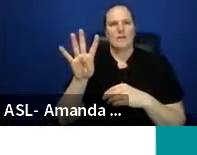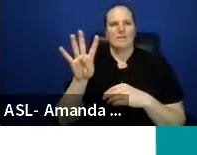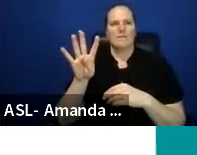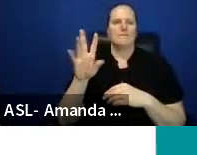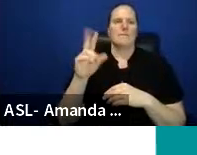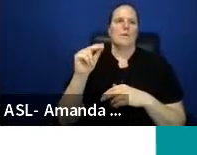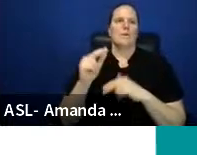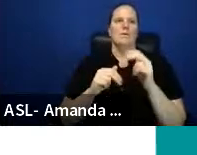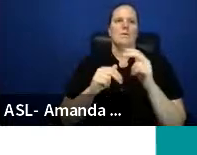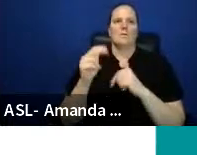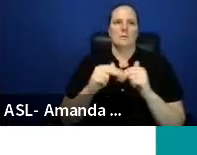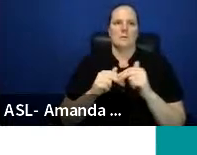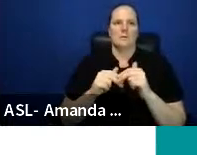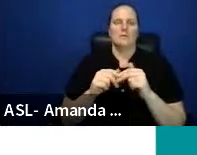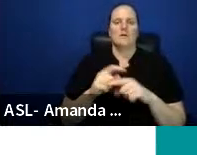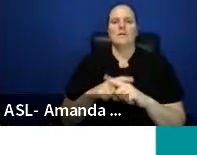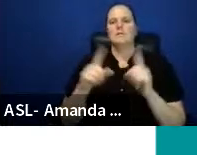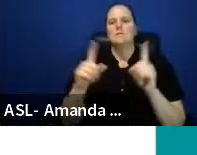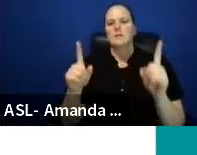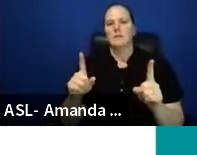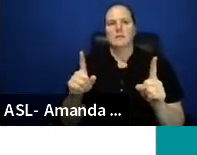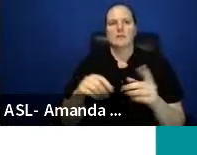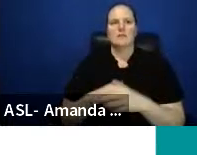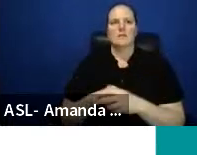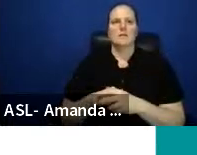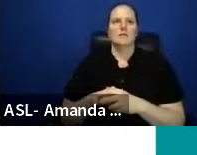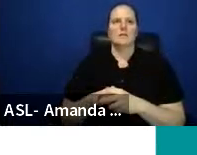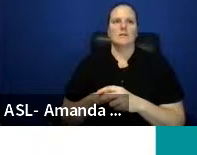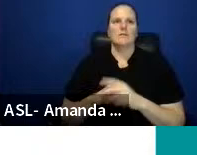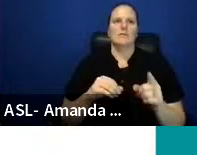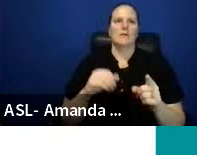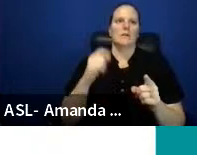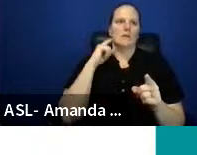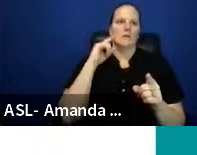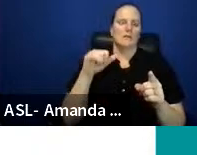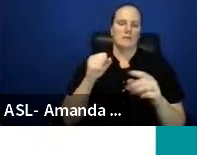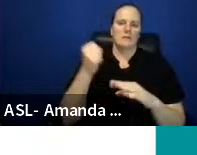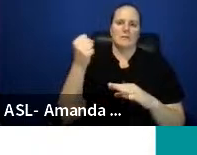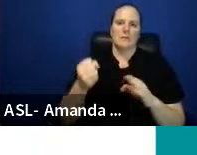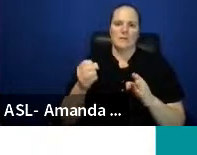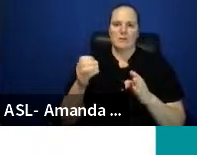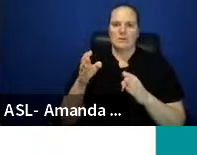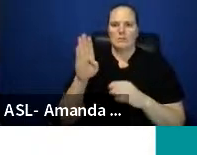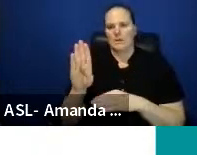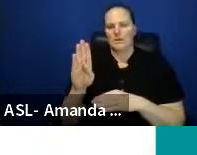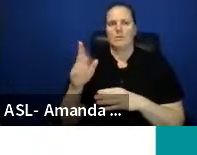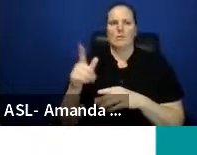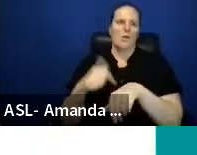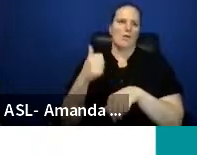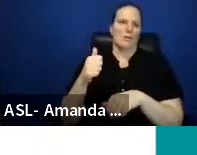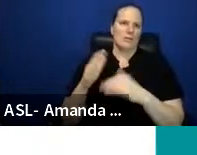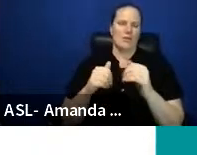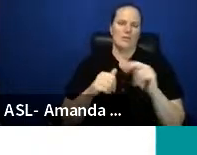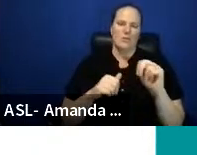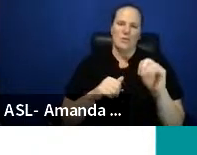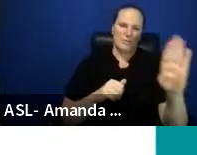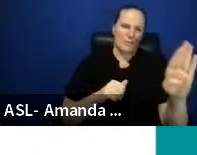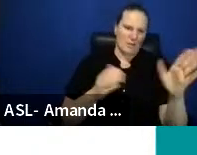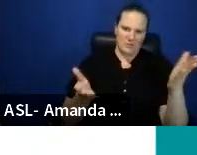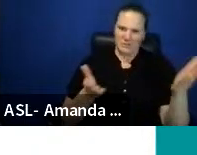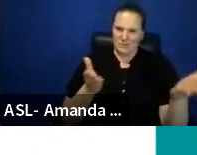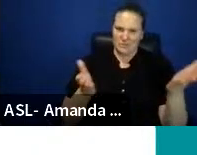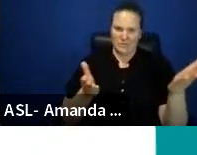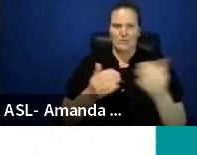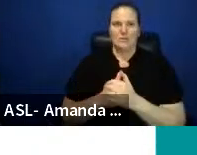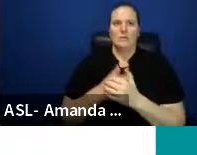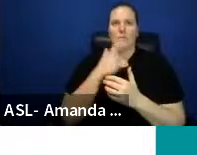build different because you have the southbound longer duration than the northbound.